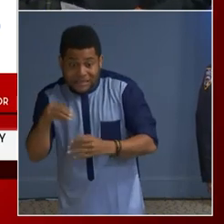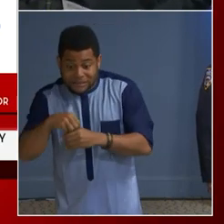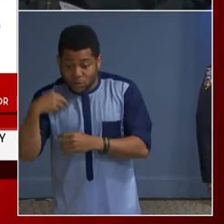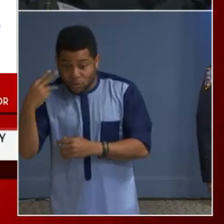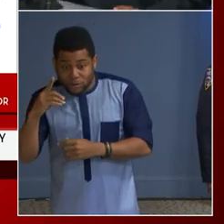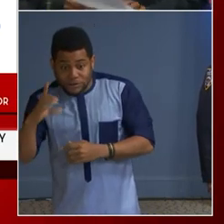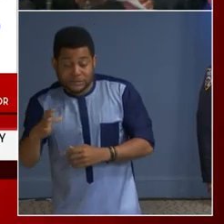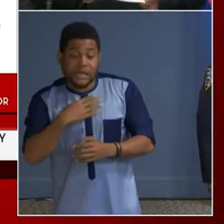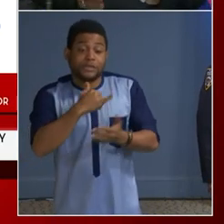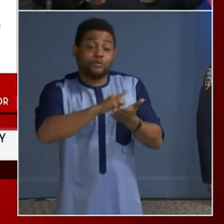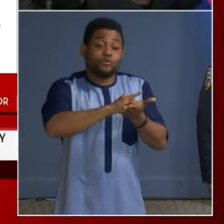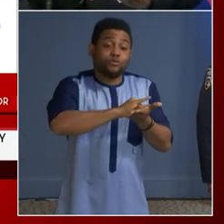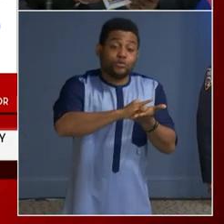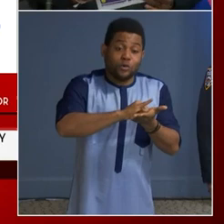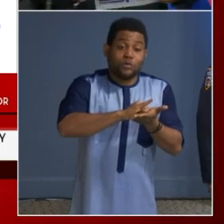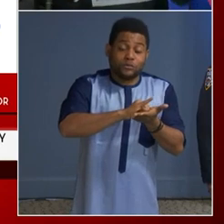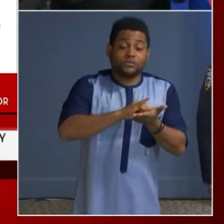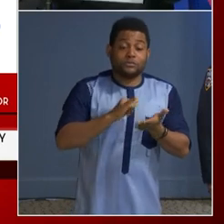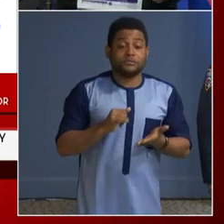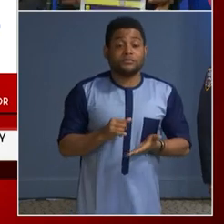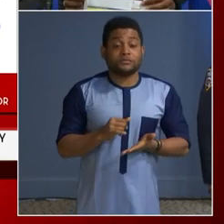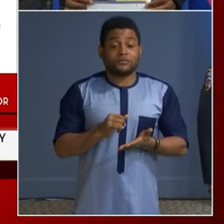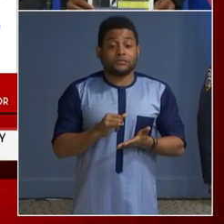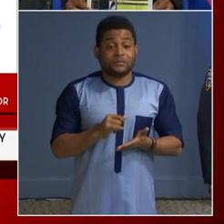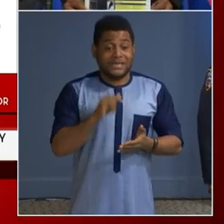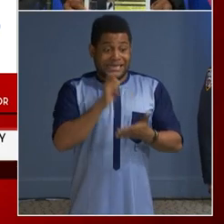in New York City. This